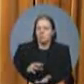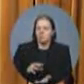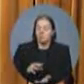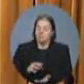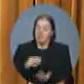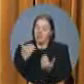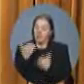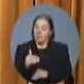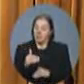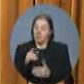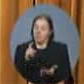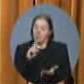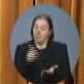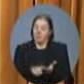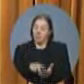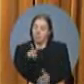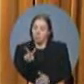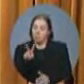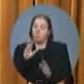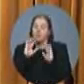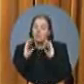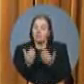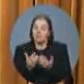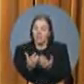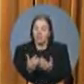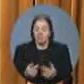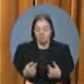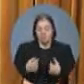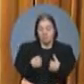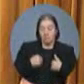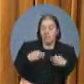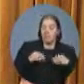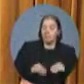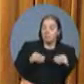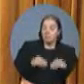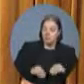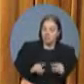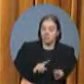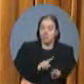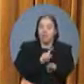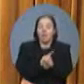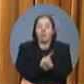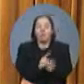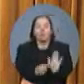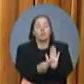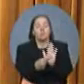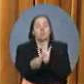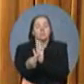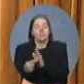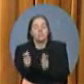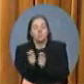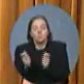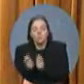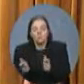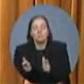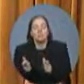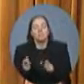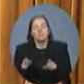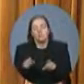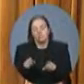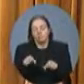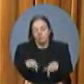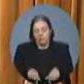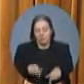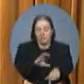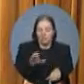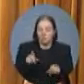doing is meeting with industry leaders, meeting with stakeholders on both sides of the border to gather the best information so that we can make a